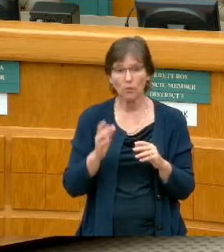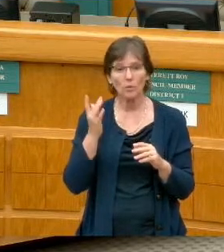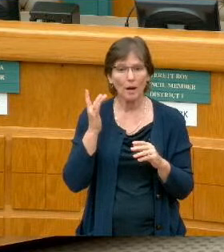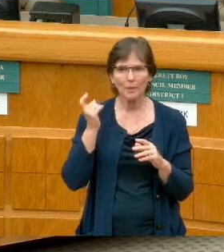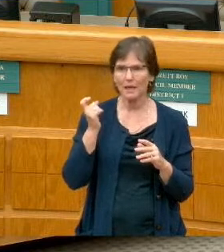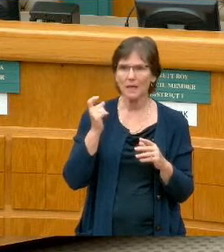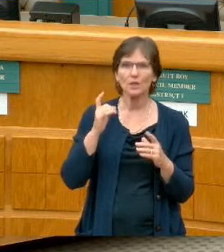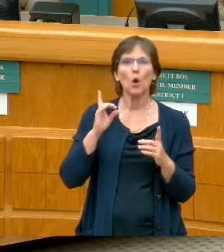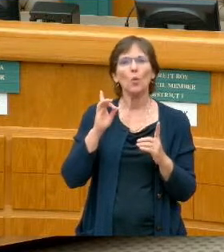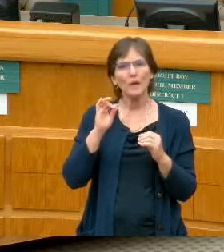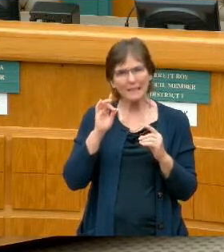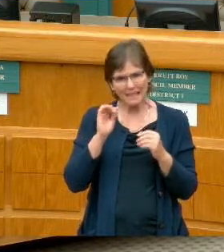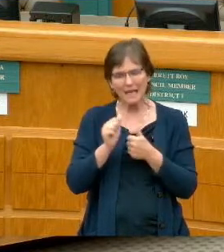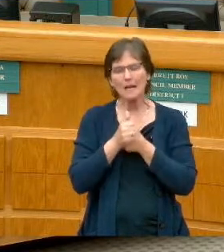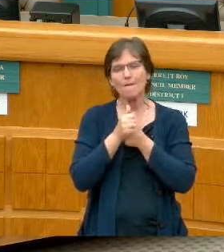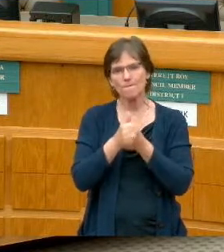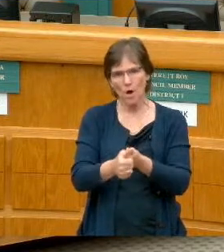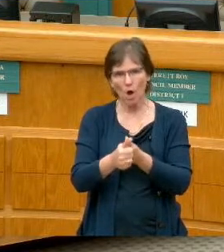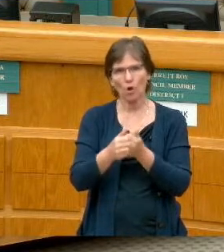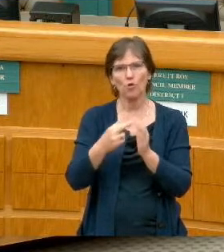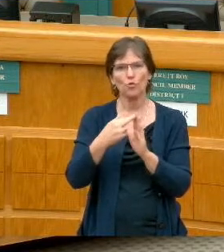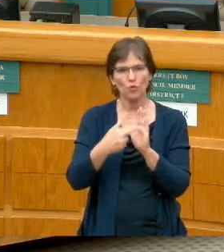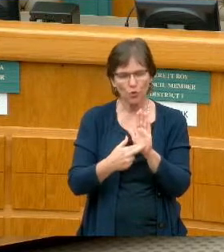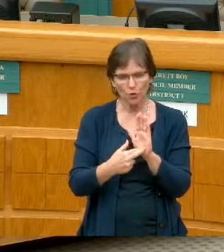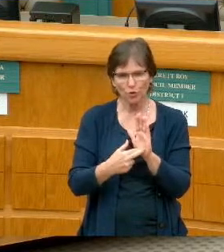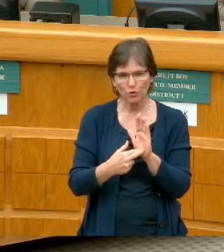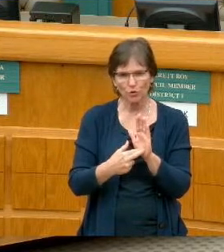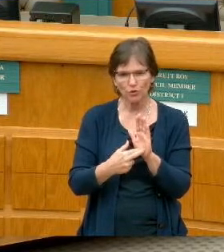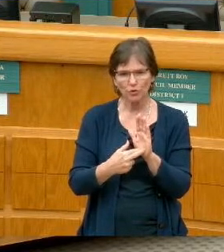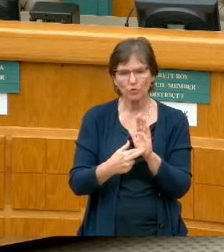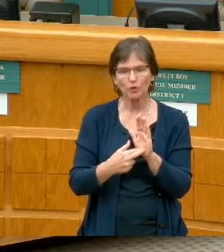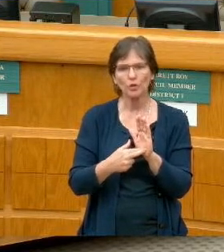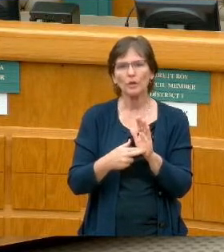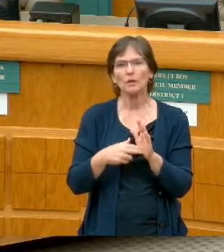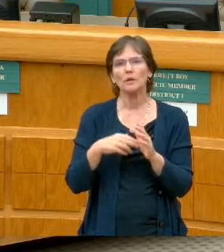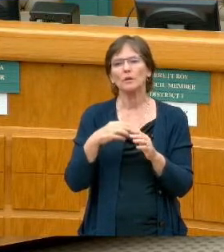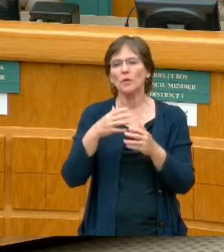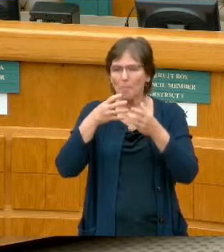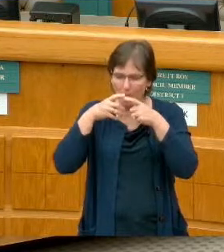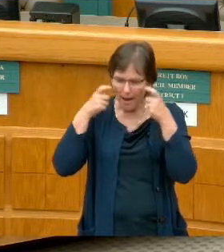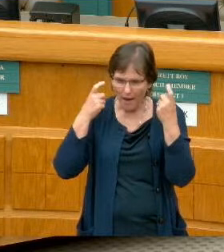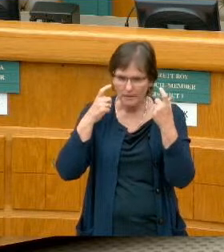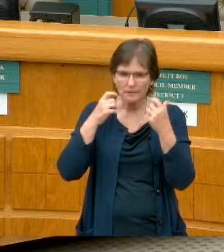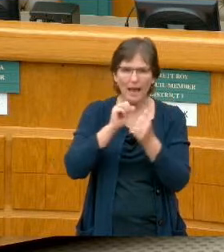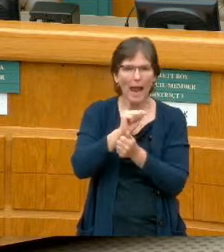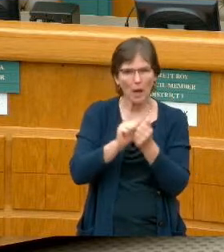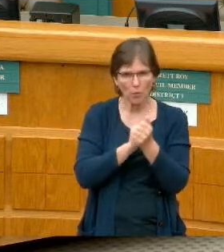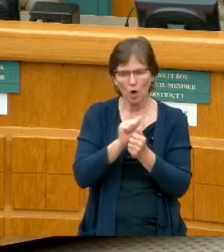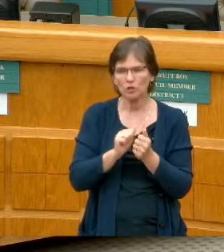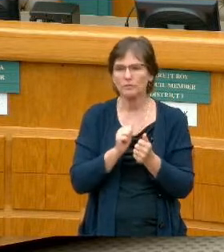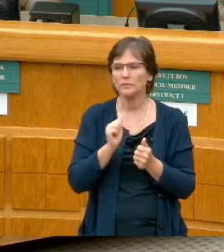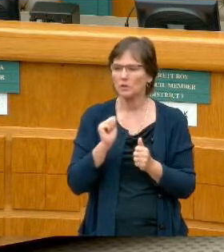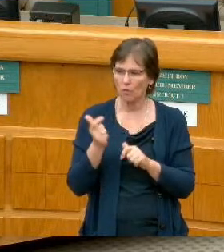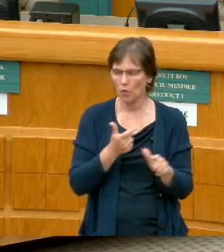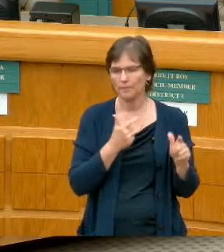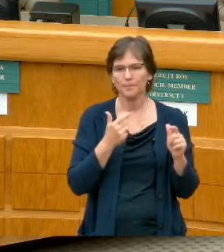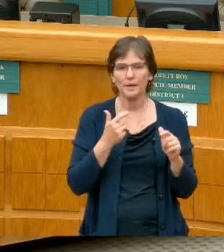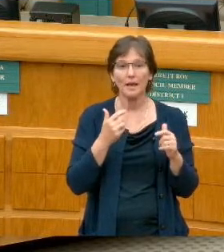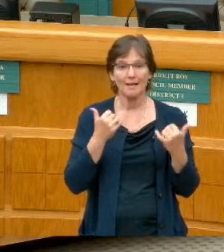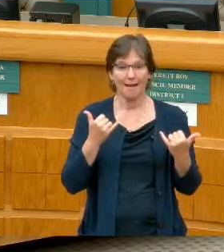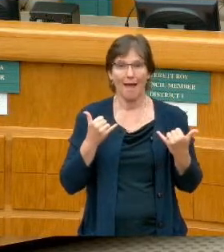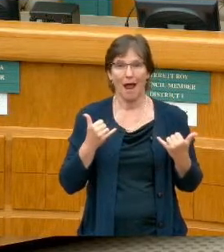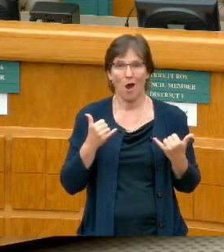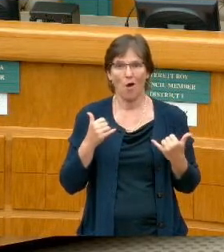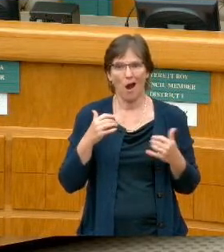be informed here in Nueces County by science and driven by data, and today our data looks very good. And